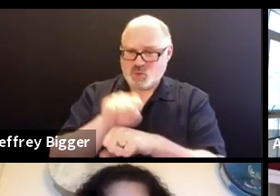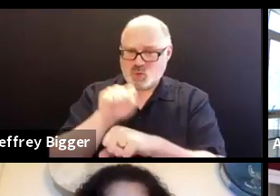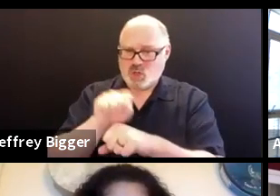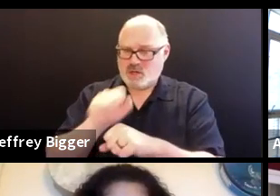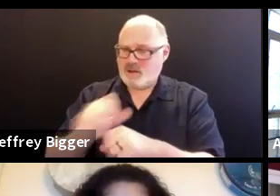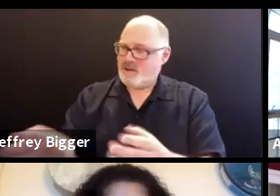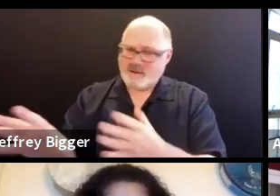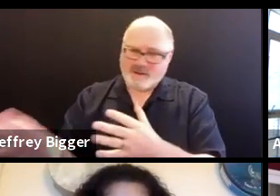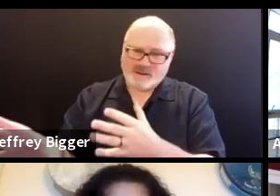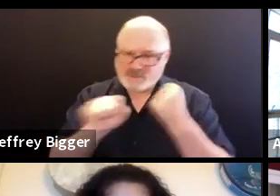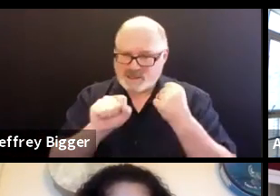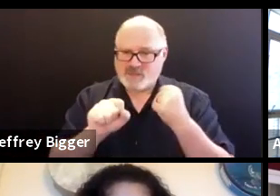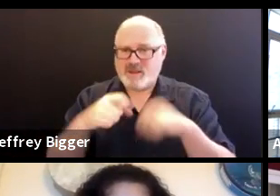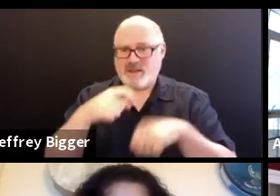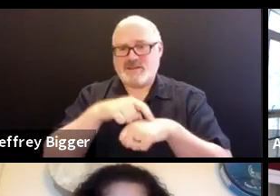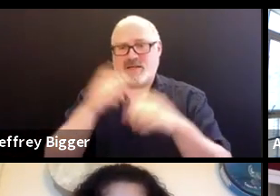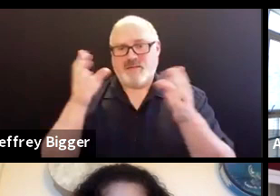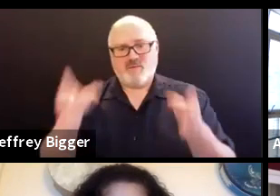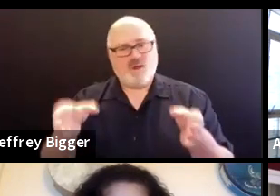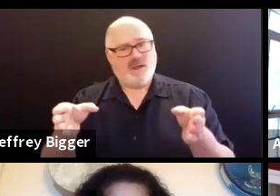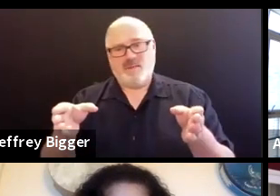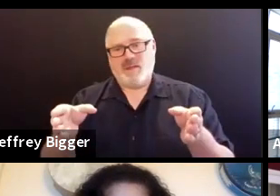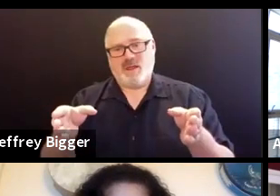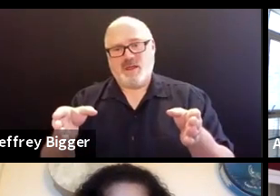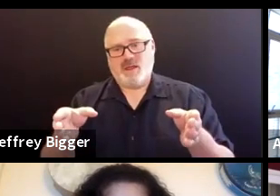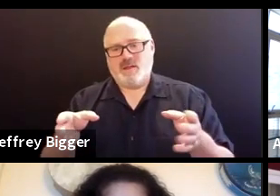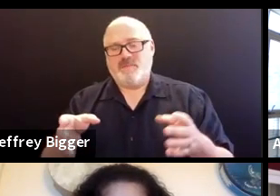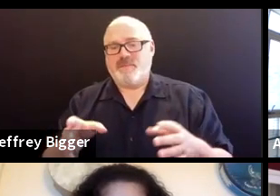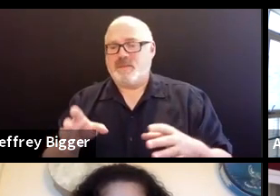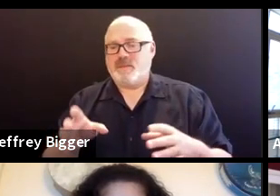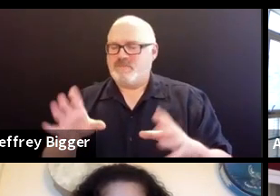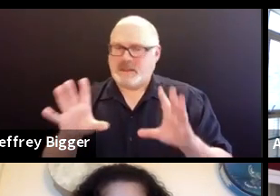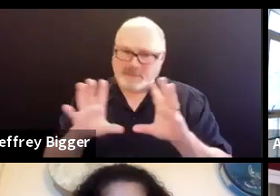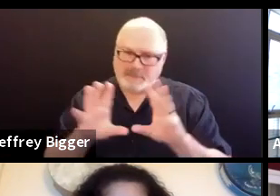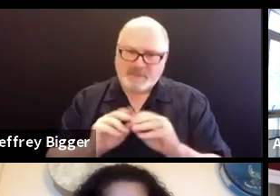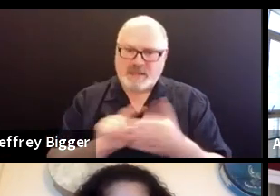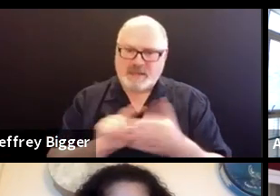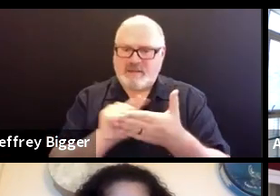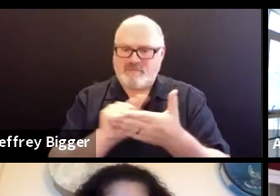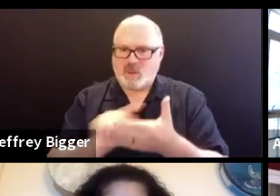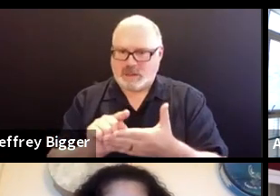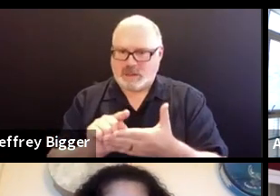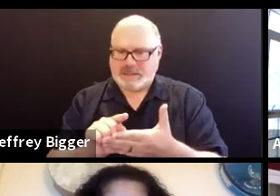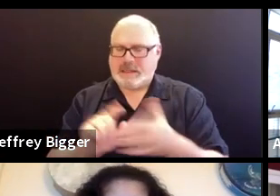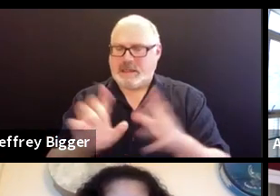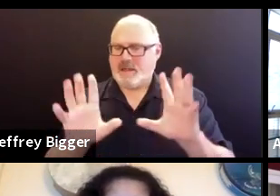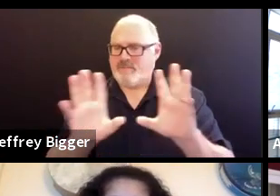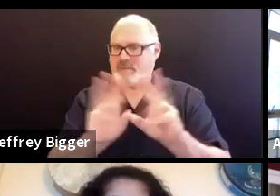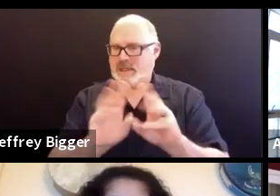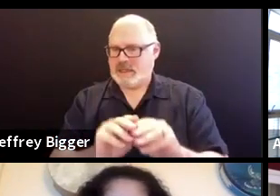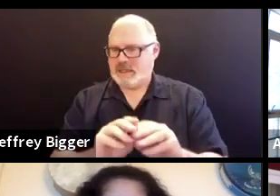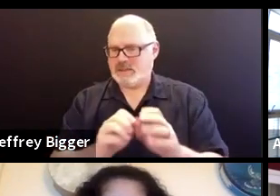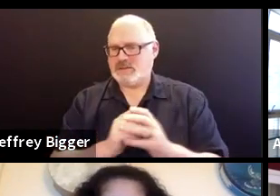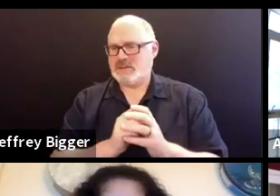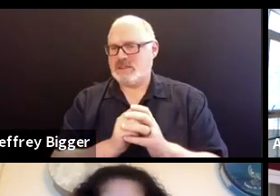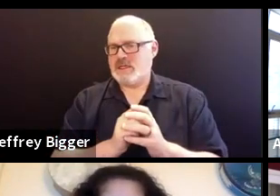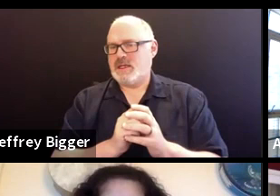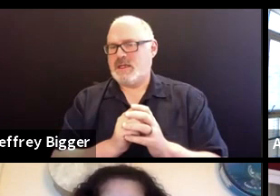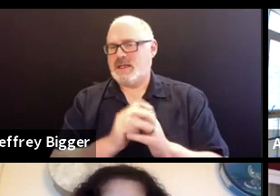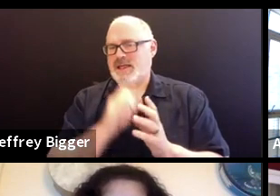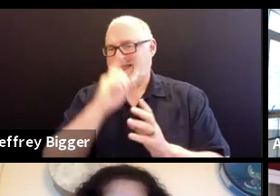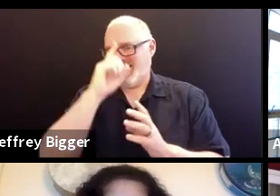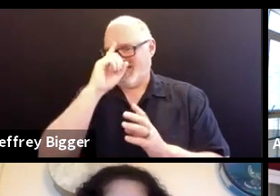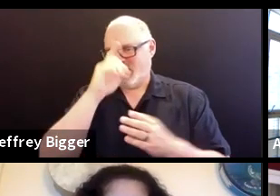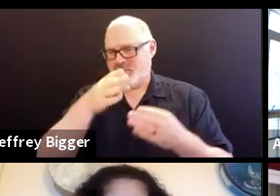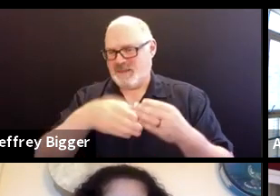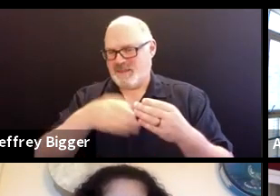time frame. They've been working, or excuse me, they've been meeting weekly. I think that by the end